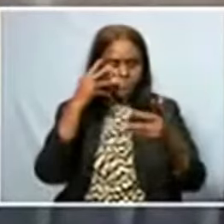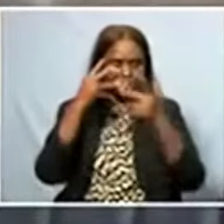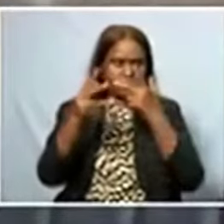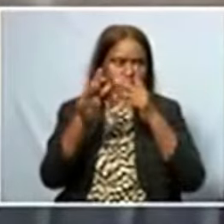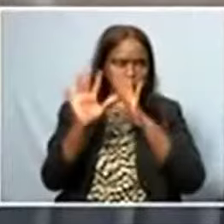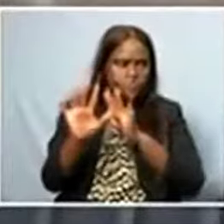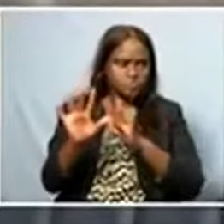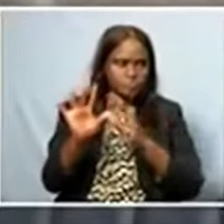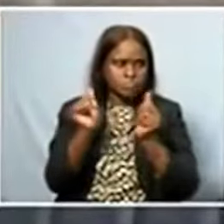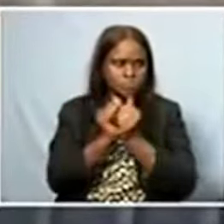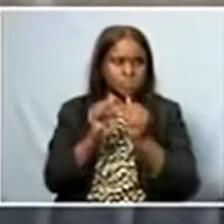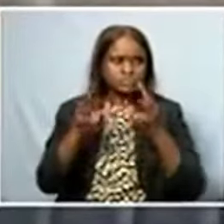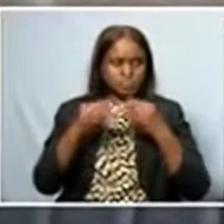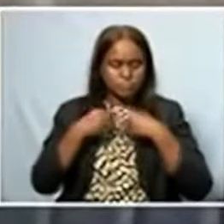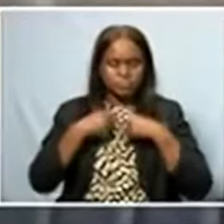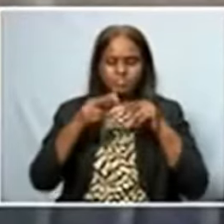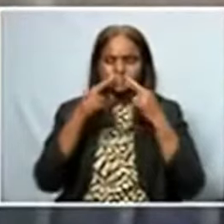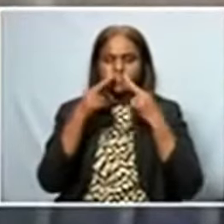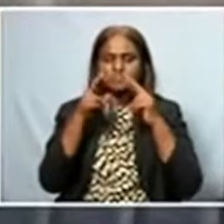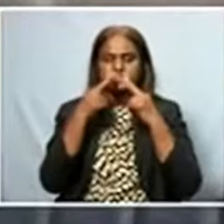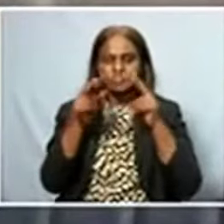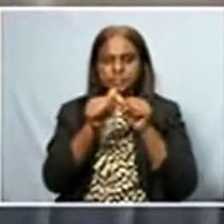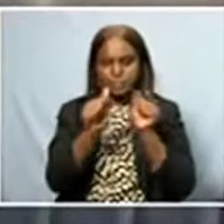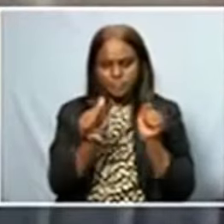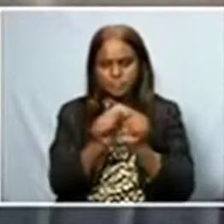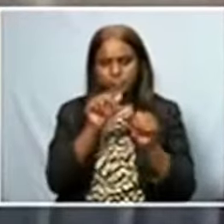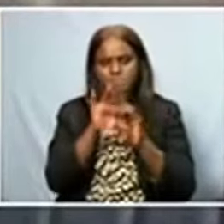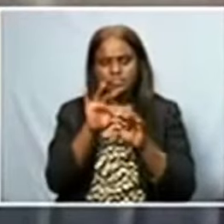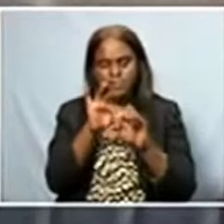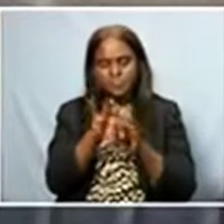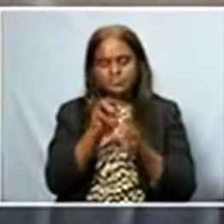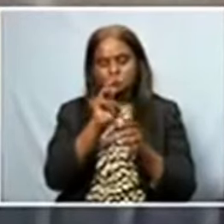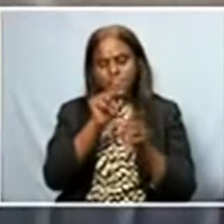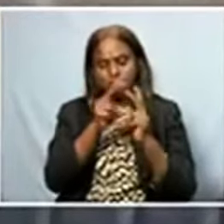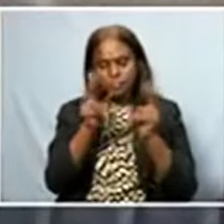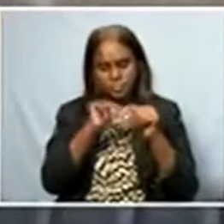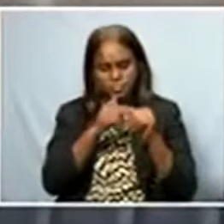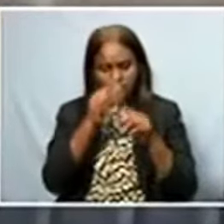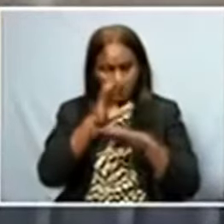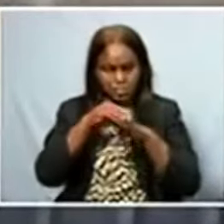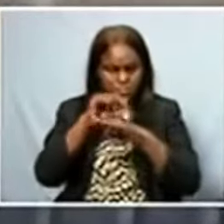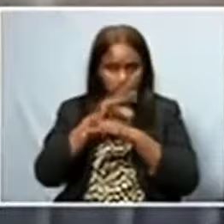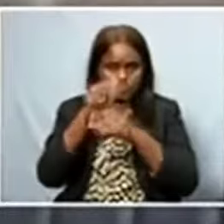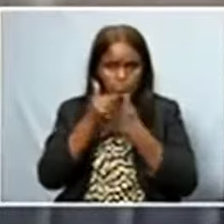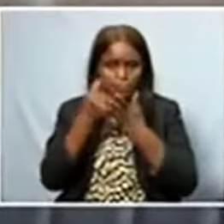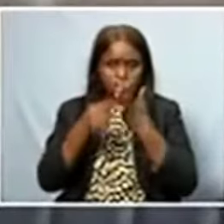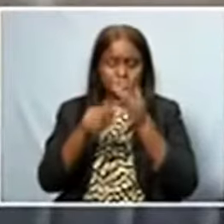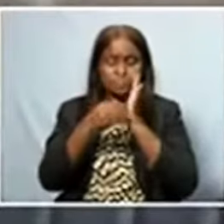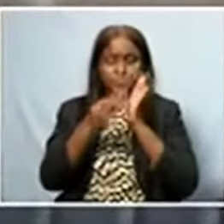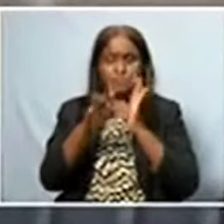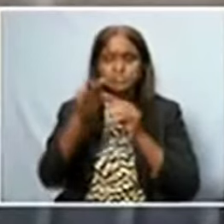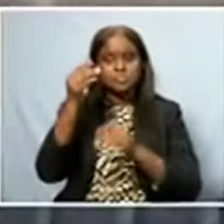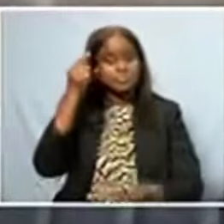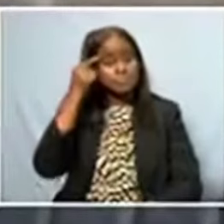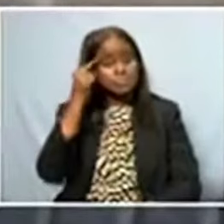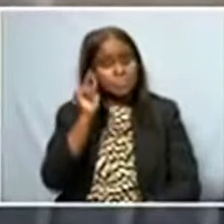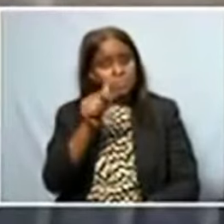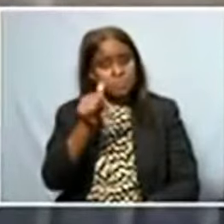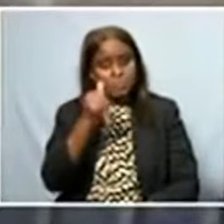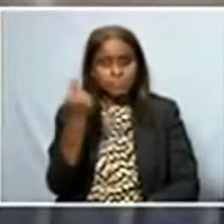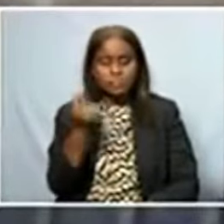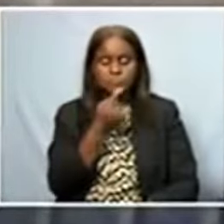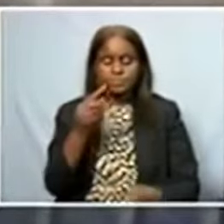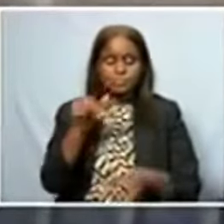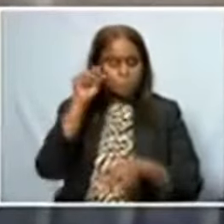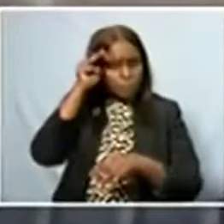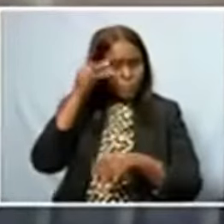transparent, and acceptable general elections. So we call on the lead of government business to appeal to the Minister